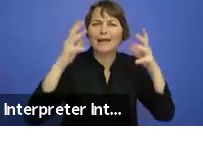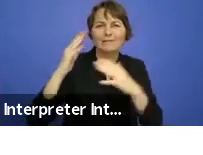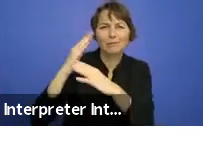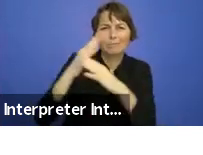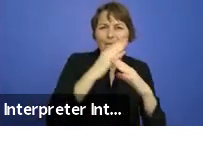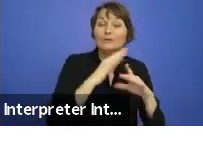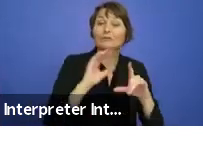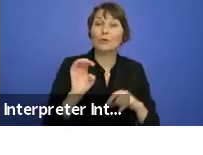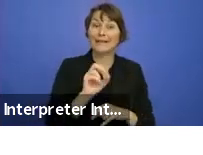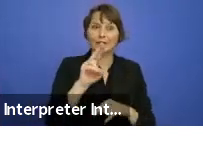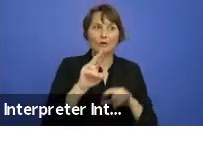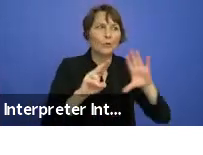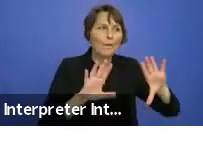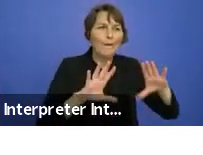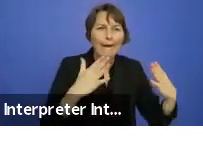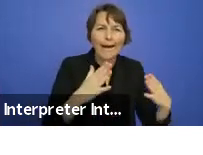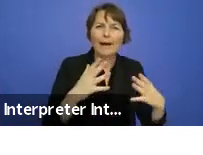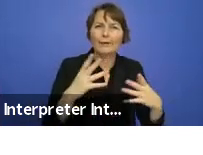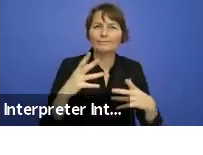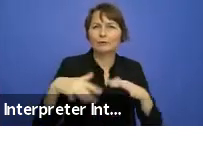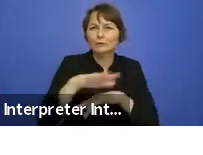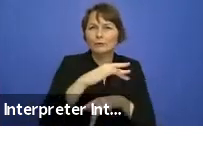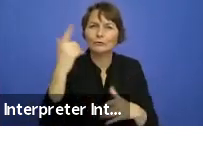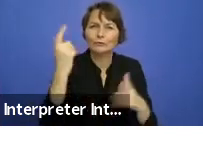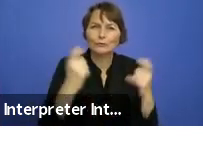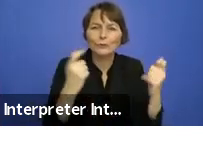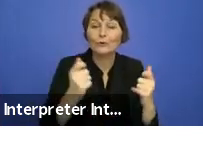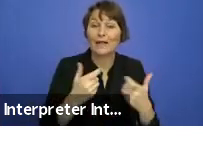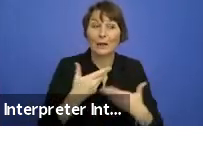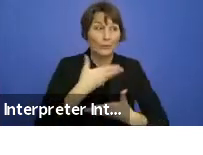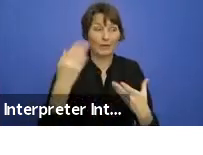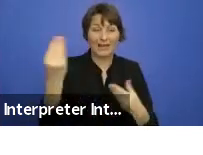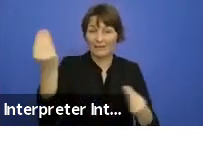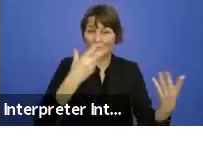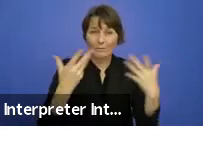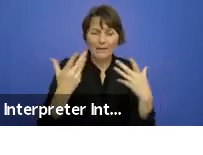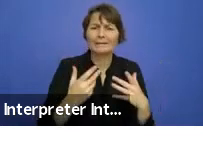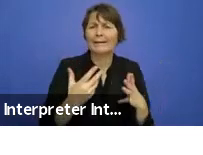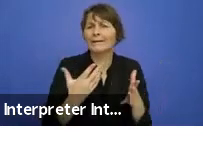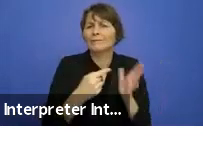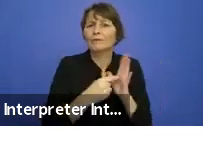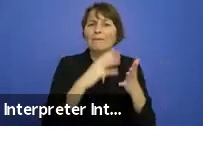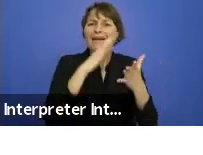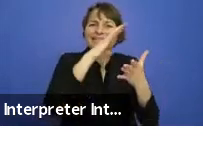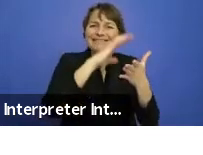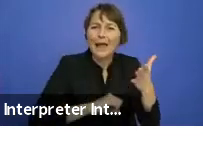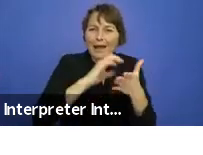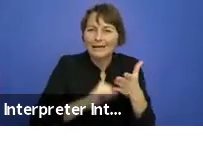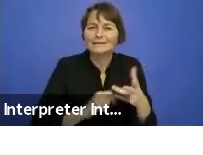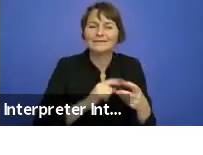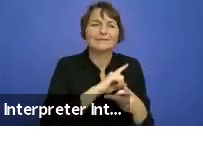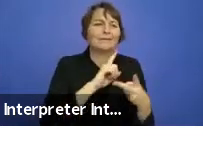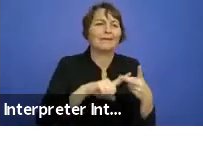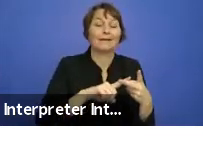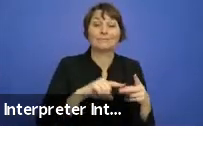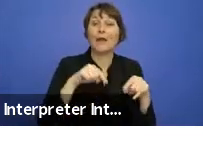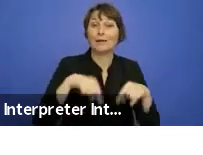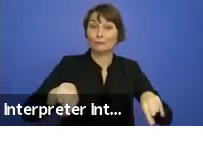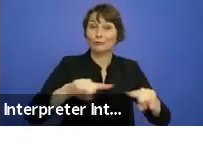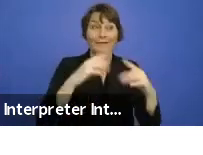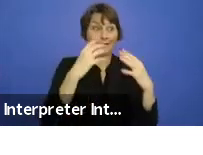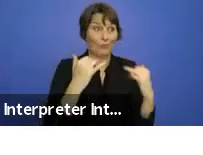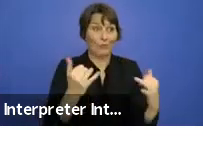to social security, including the lack of information about taxation of VAT regimes. And I'm sure in our audience